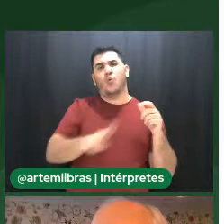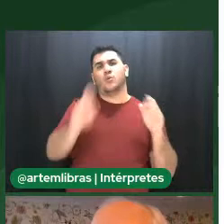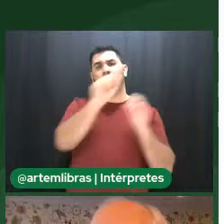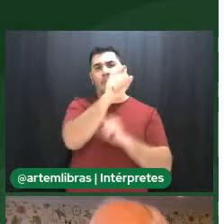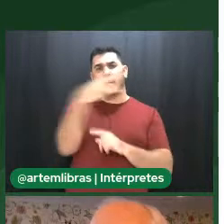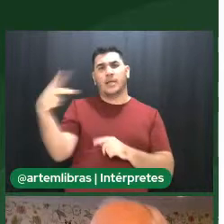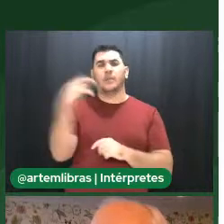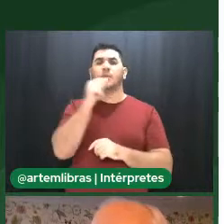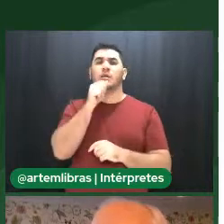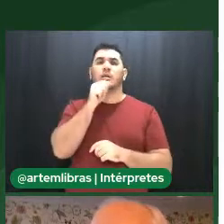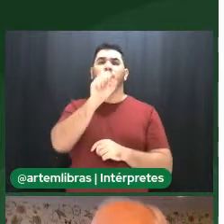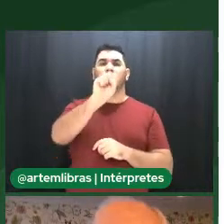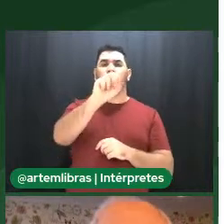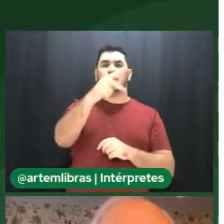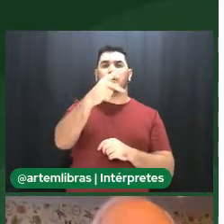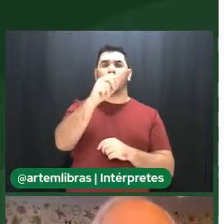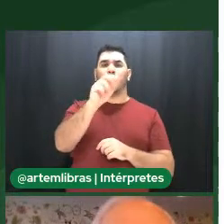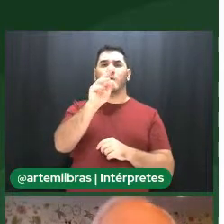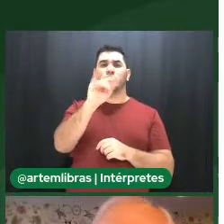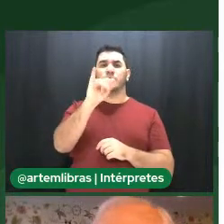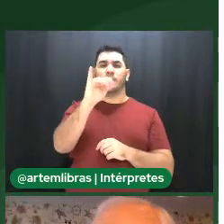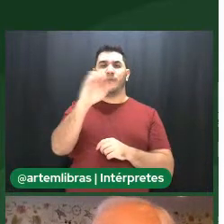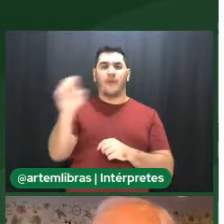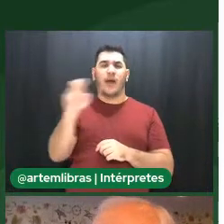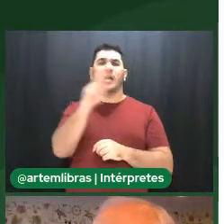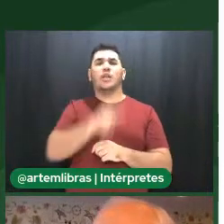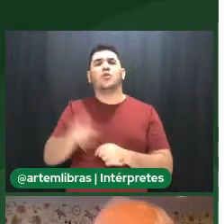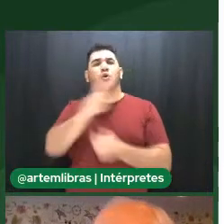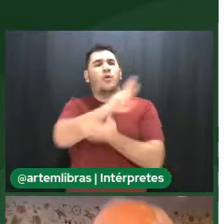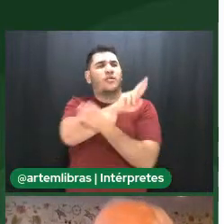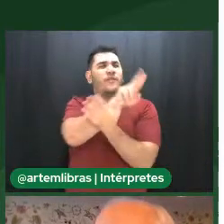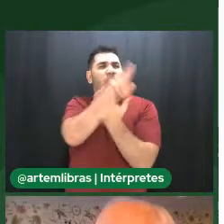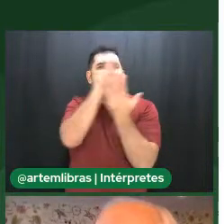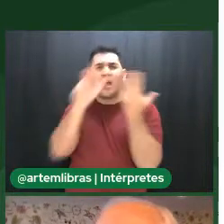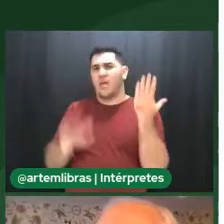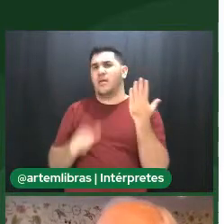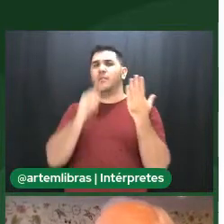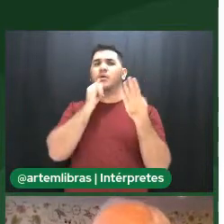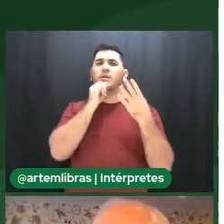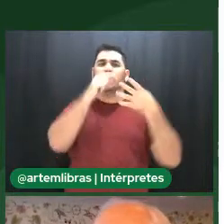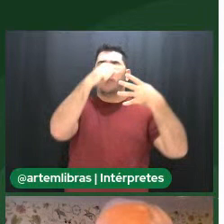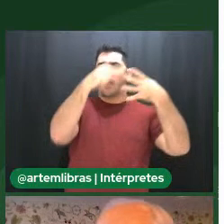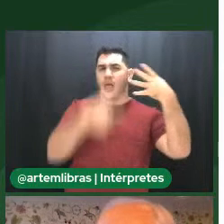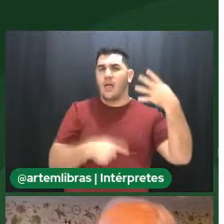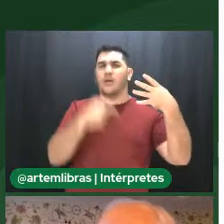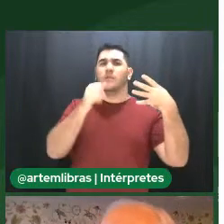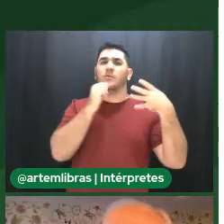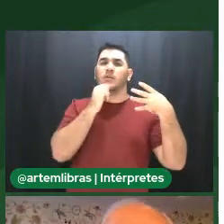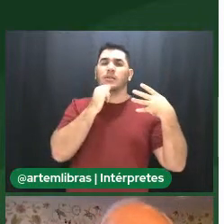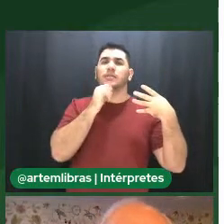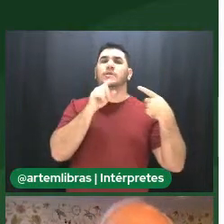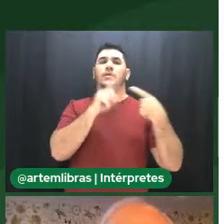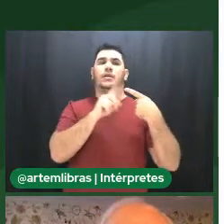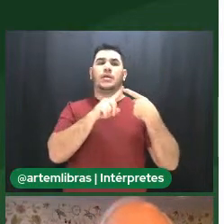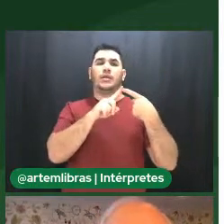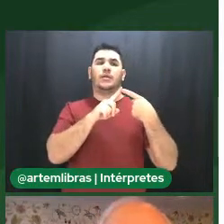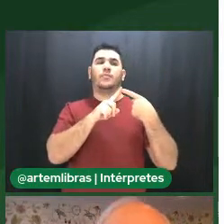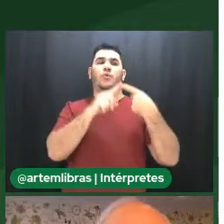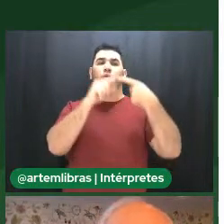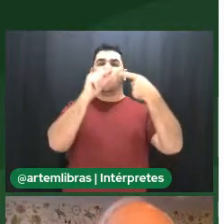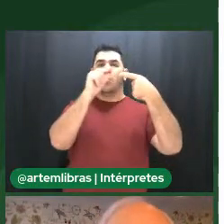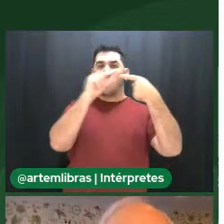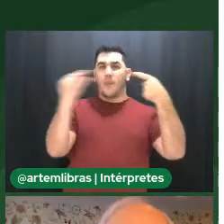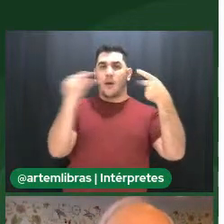danceability, valence, and energy. And then as you move these sliders, the recommendations